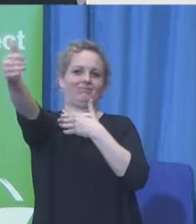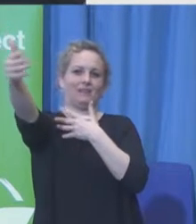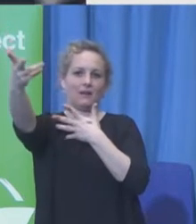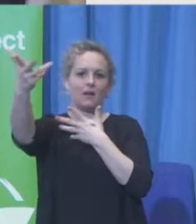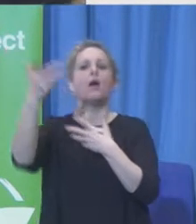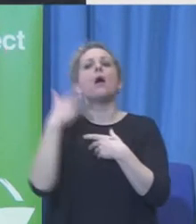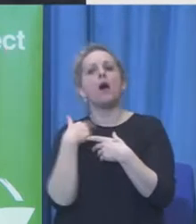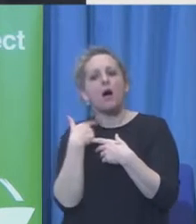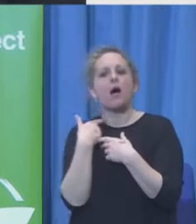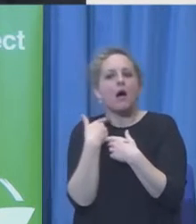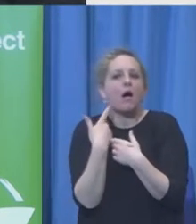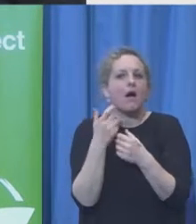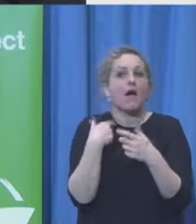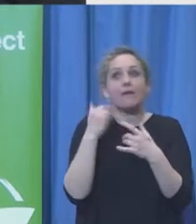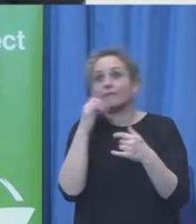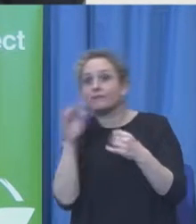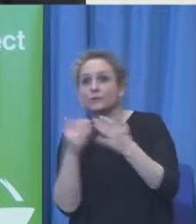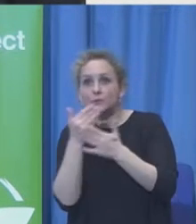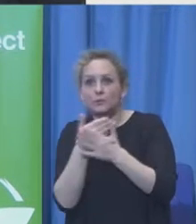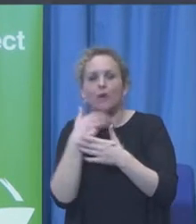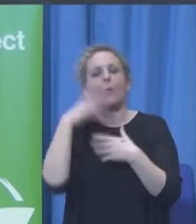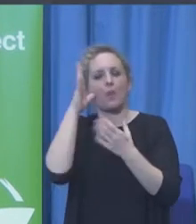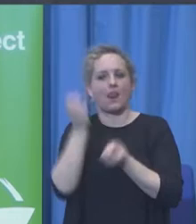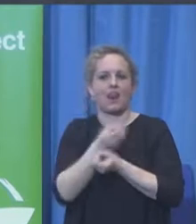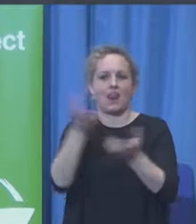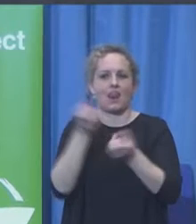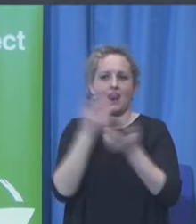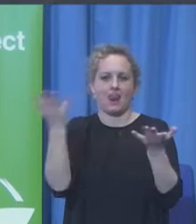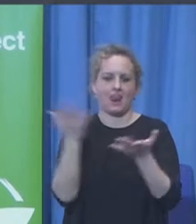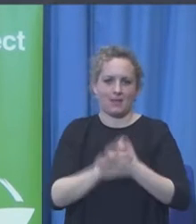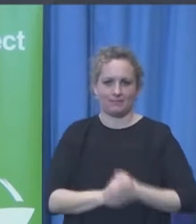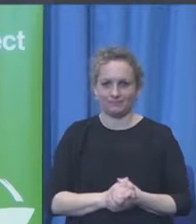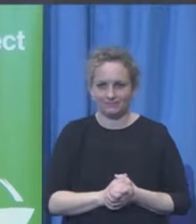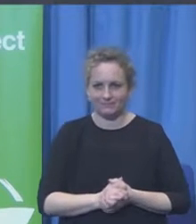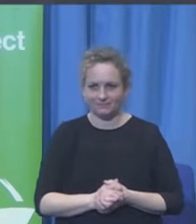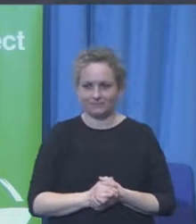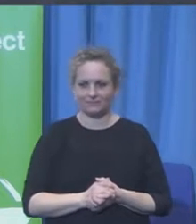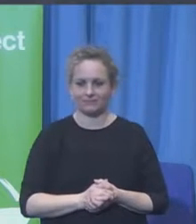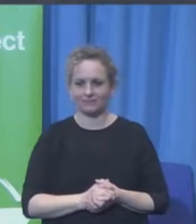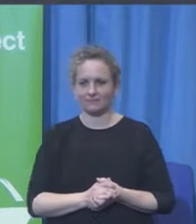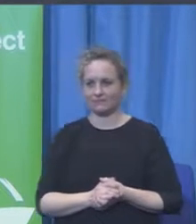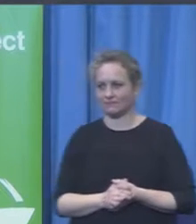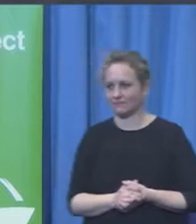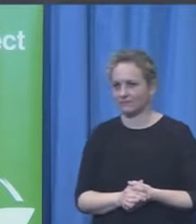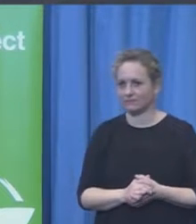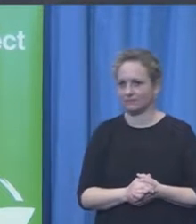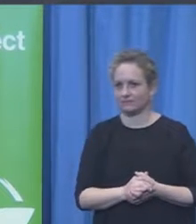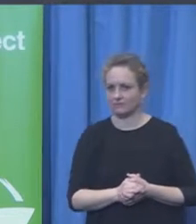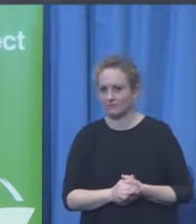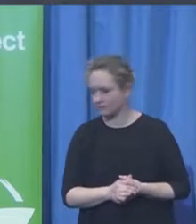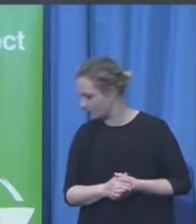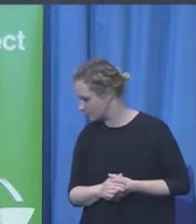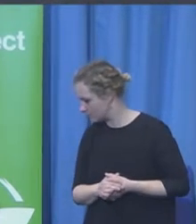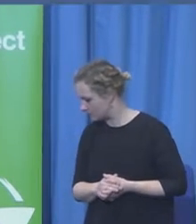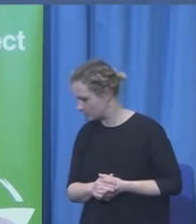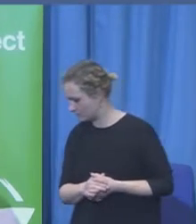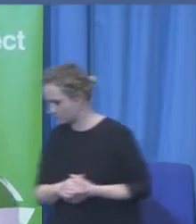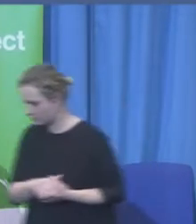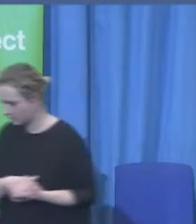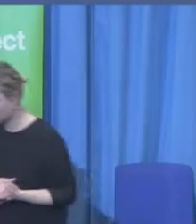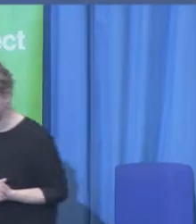Thank you, Mr. Conway. I'm now directed my question to Mr. Huaining.